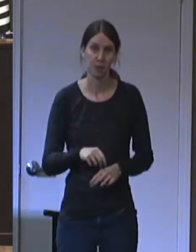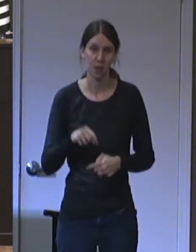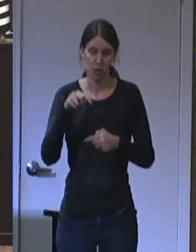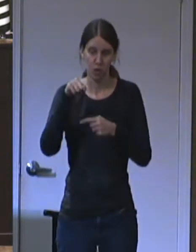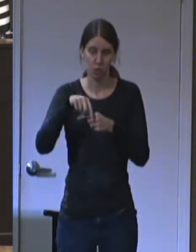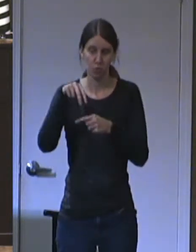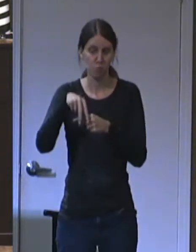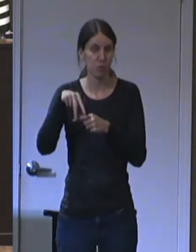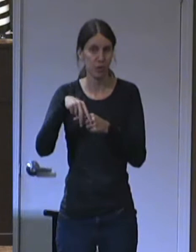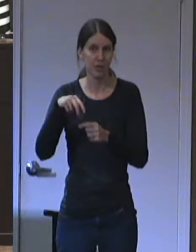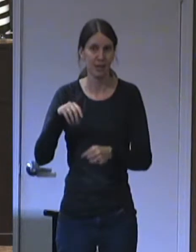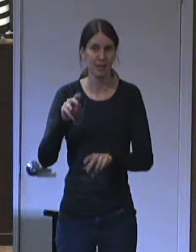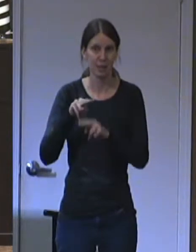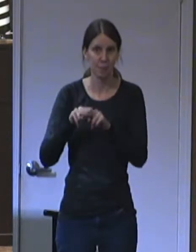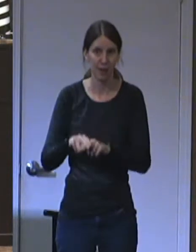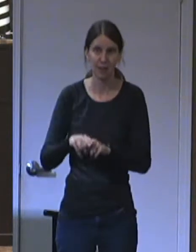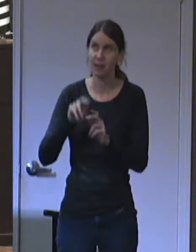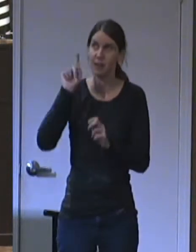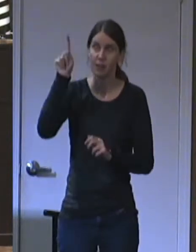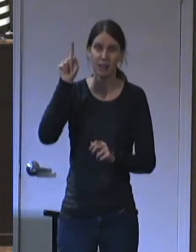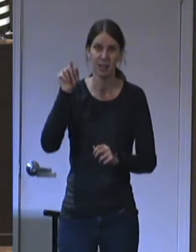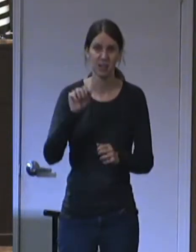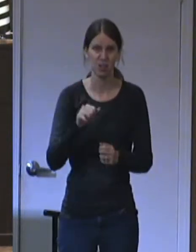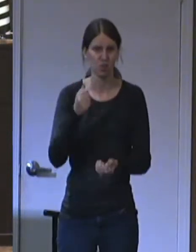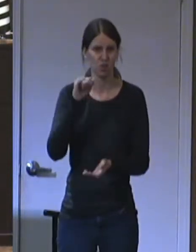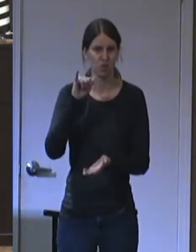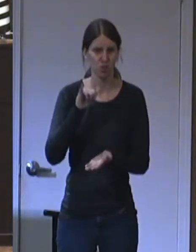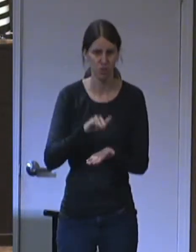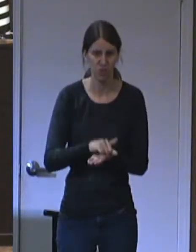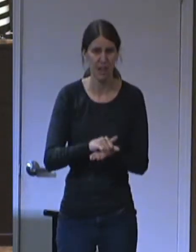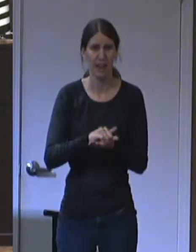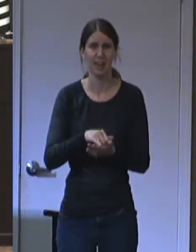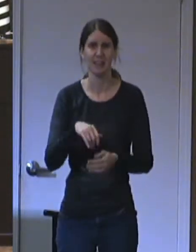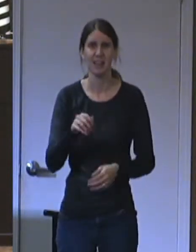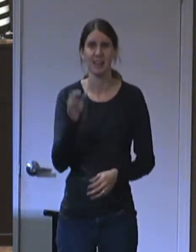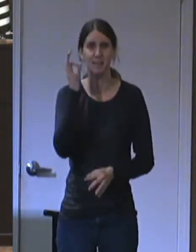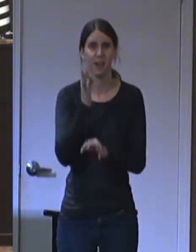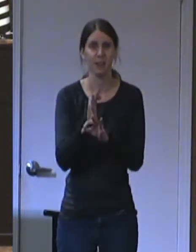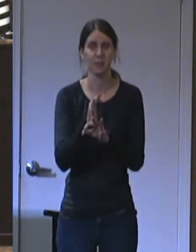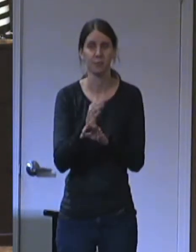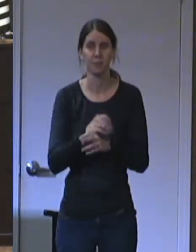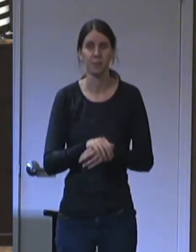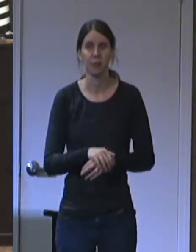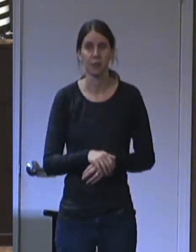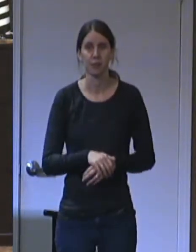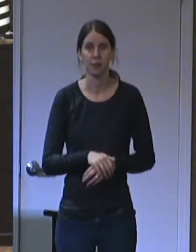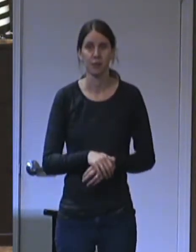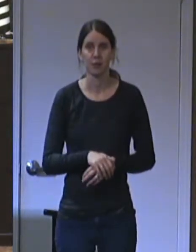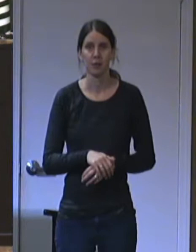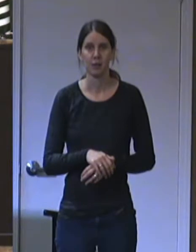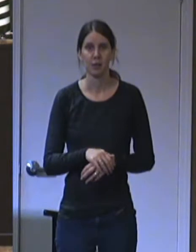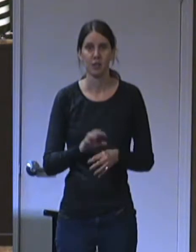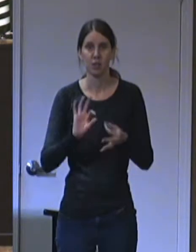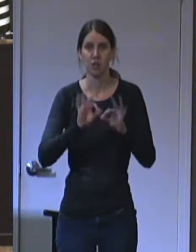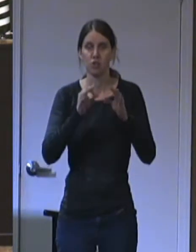Rooted and built up in Him, established in the faith. I like the way the translators use that word establish. Most